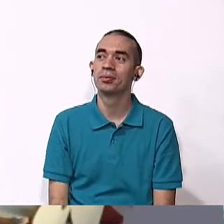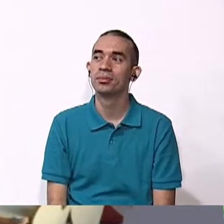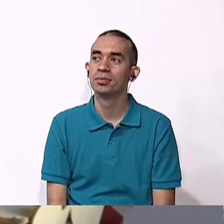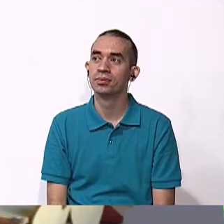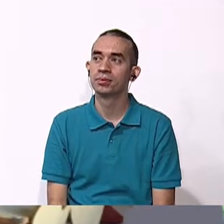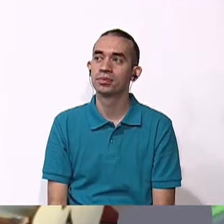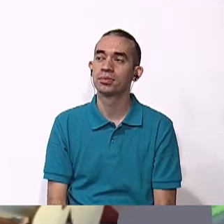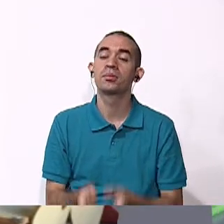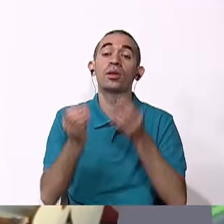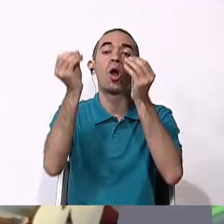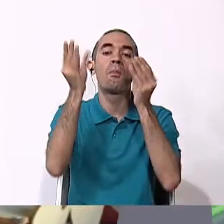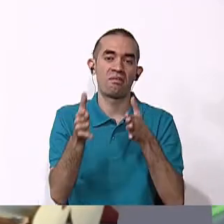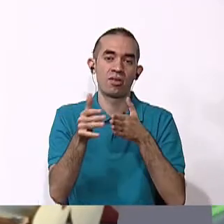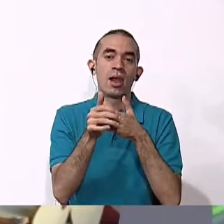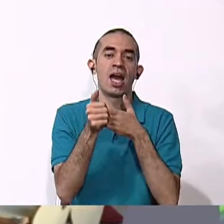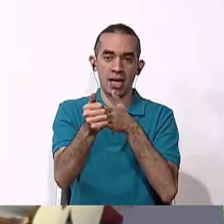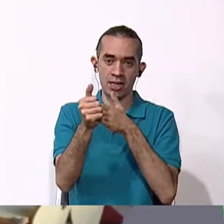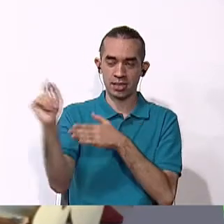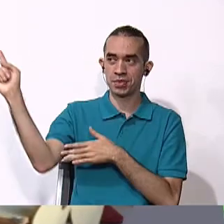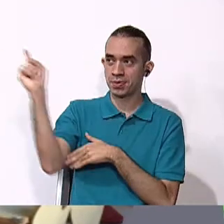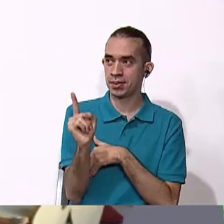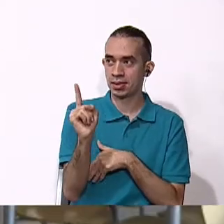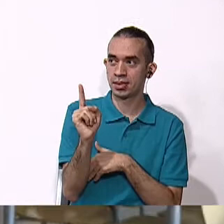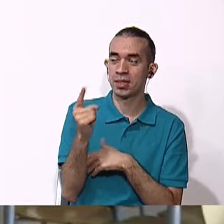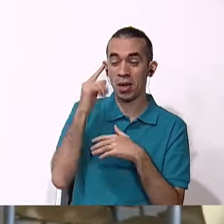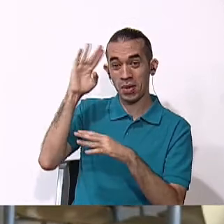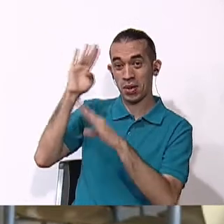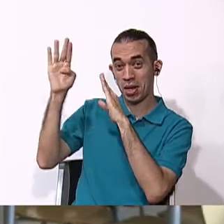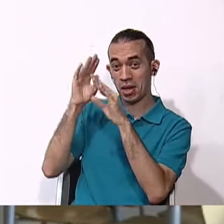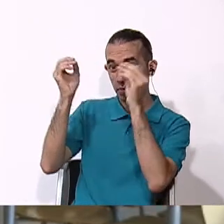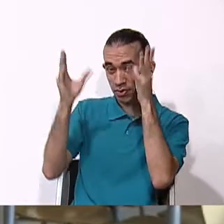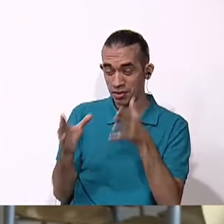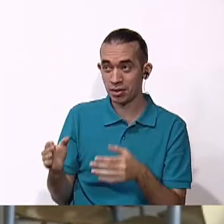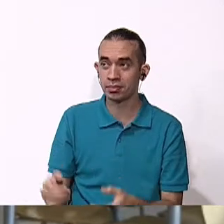This is the homeroom teacher. Hi, teacher!